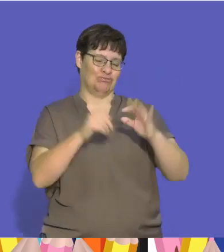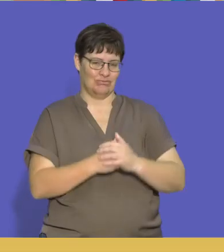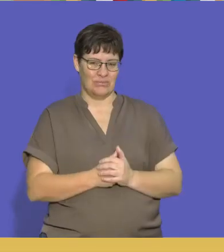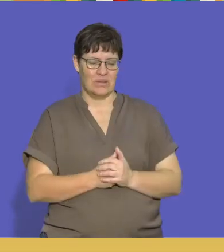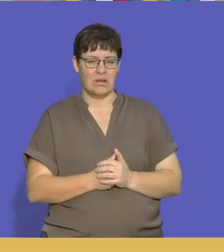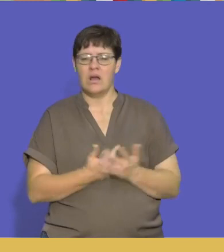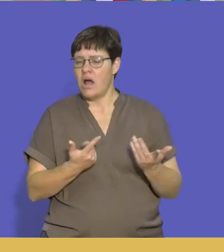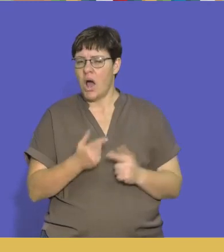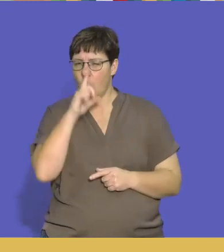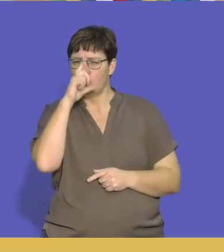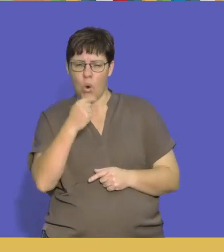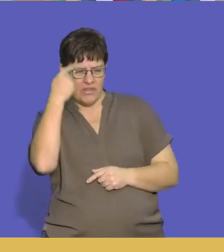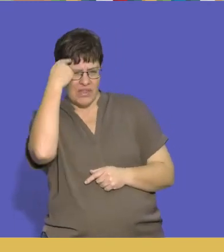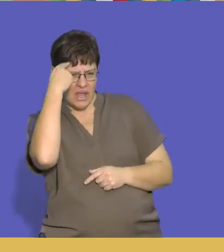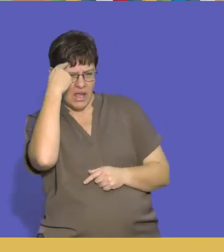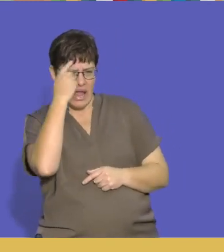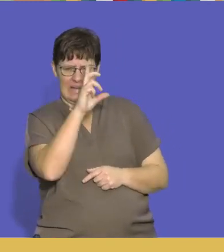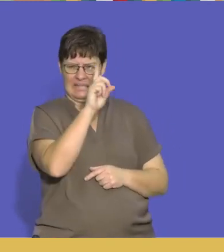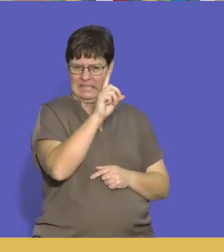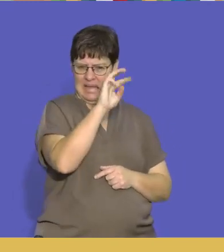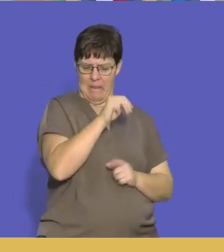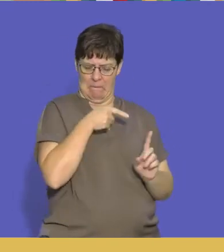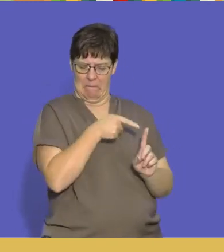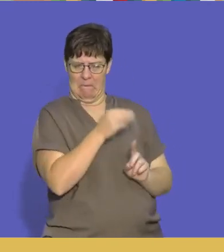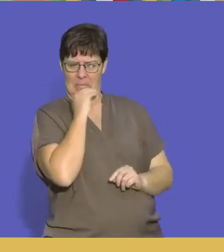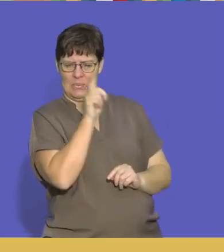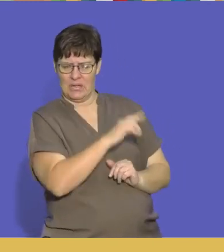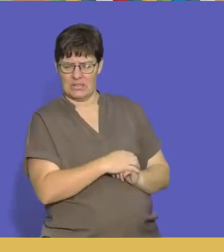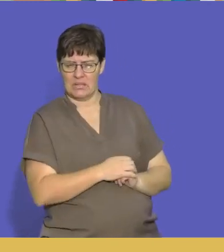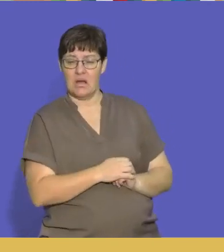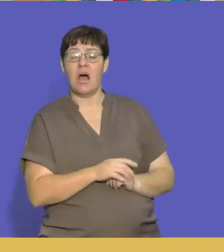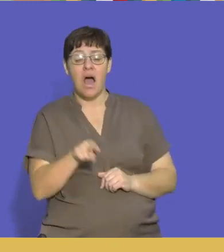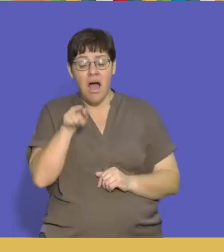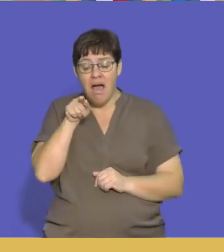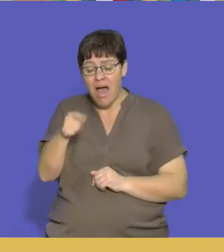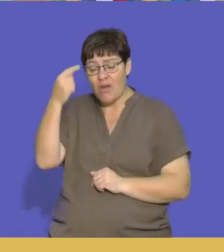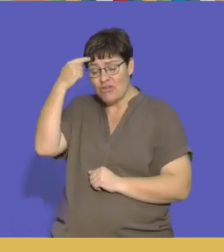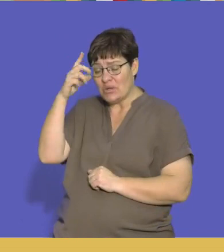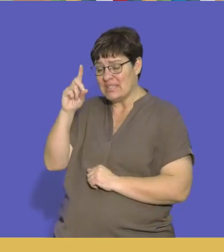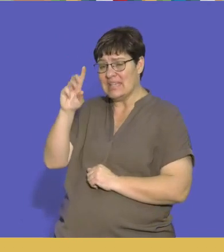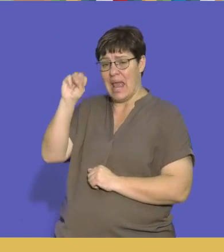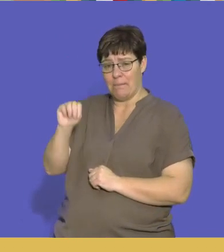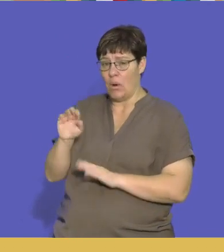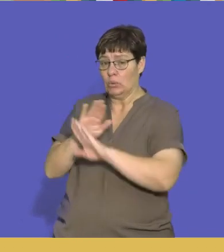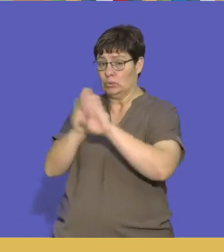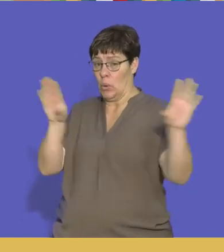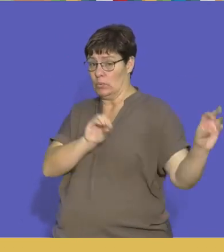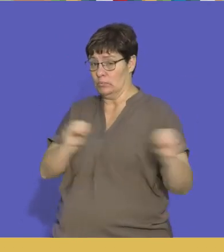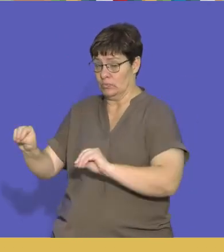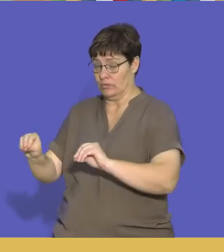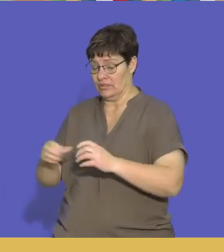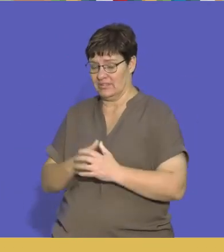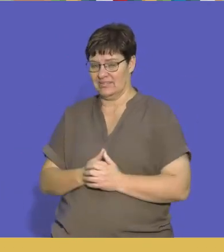terrific. What did Crow think DM meant? You say, he thought DM meant don't